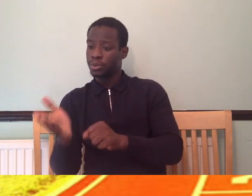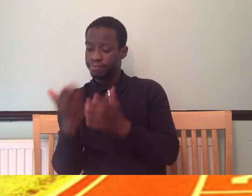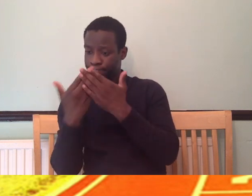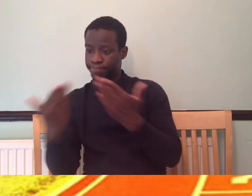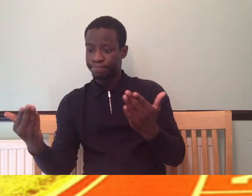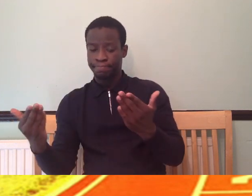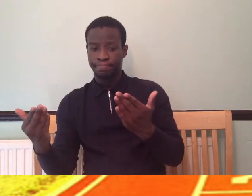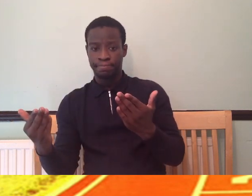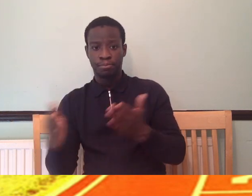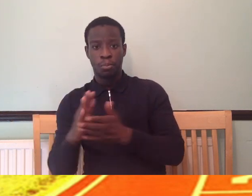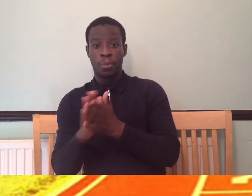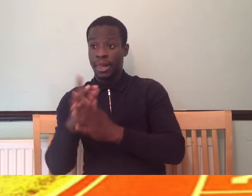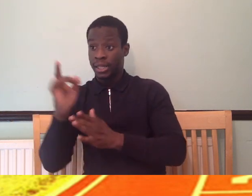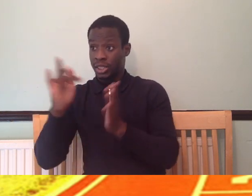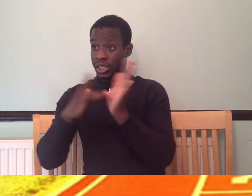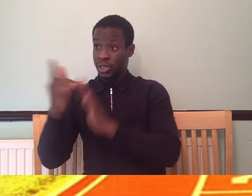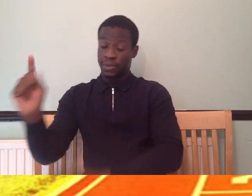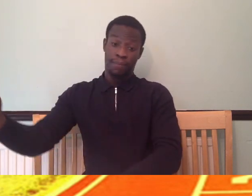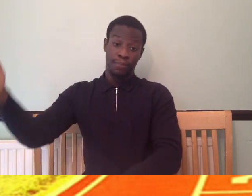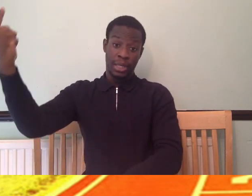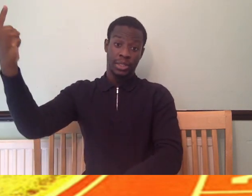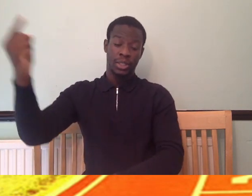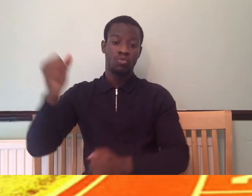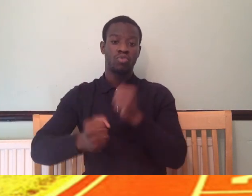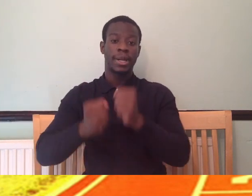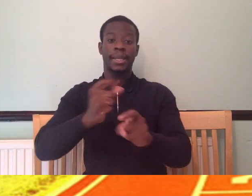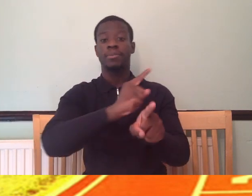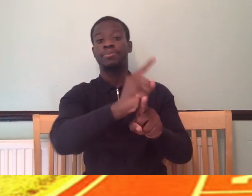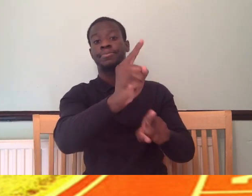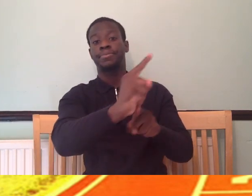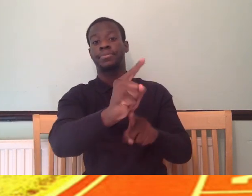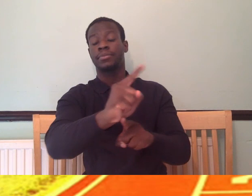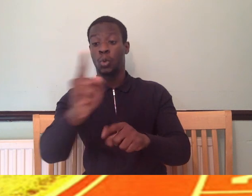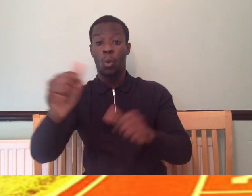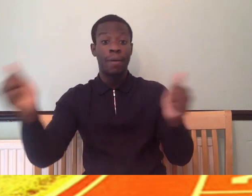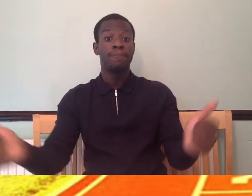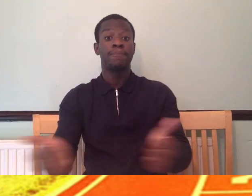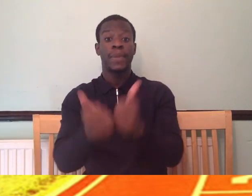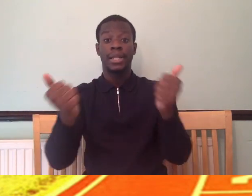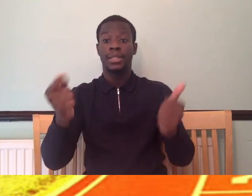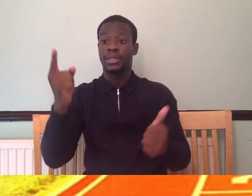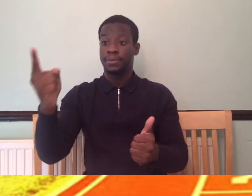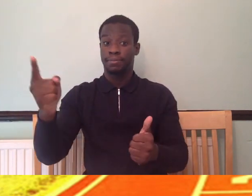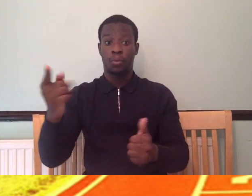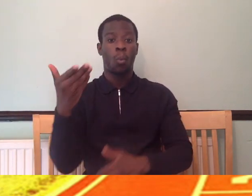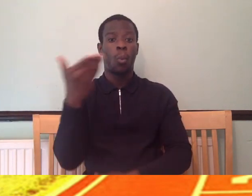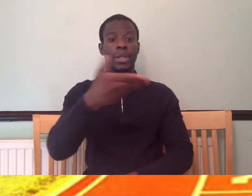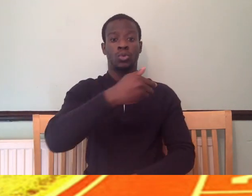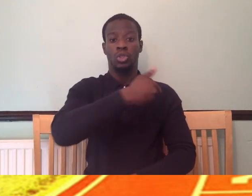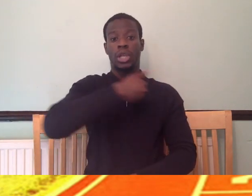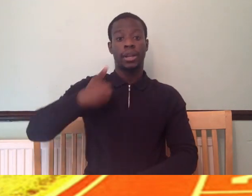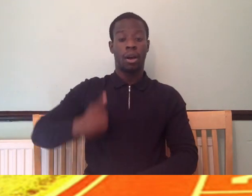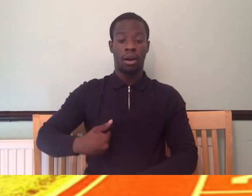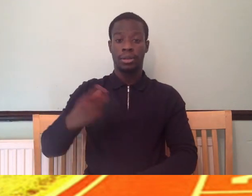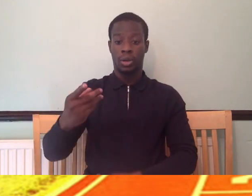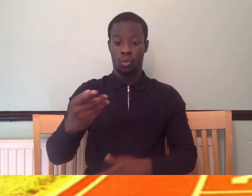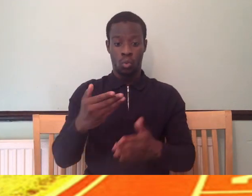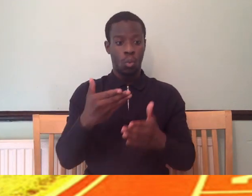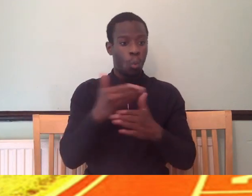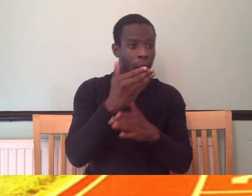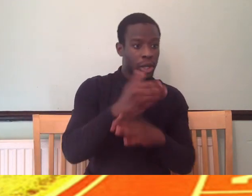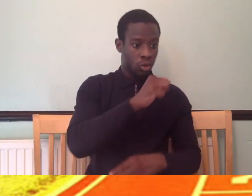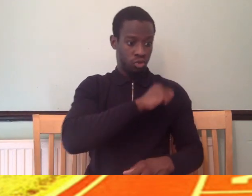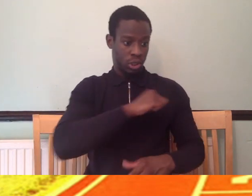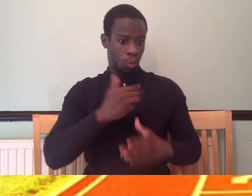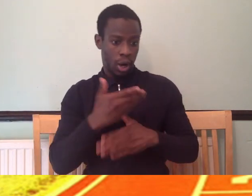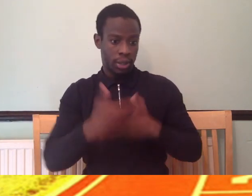put his faith in Jesus first, and later on in life became a missionary in China. Lewis Hamilton is a Formula One racing